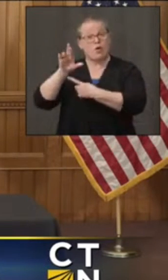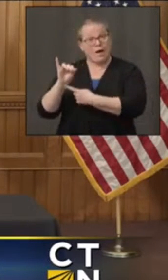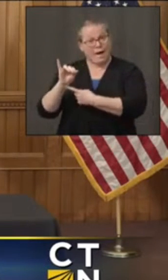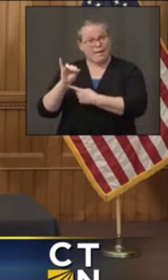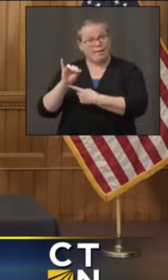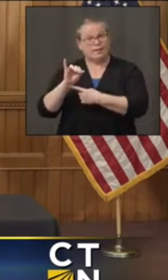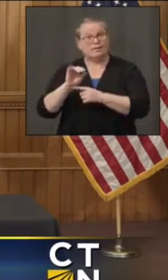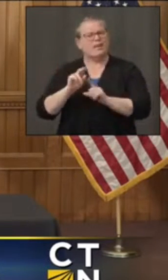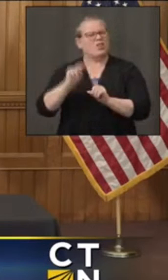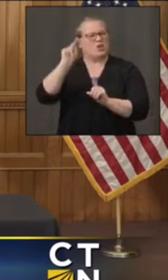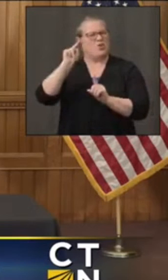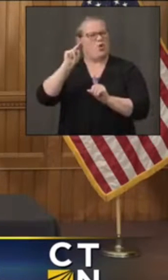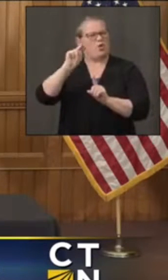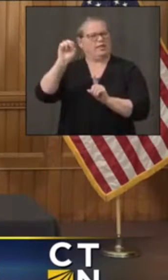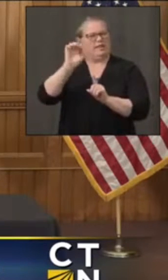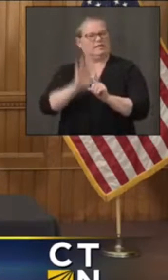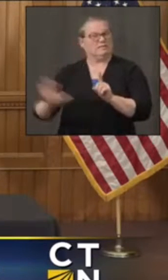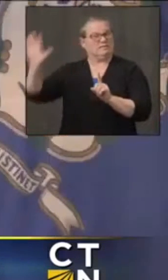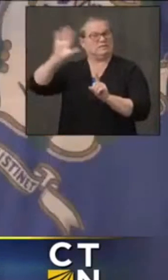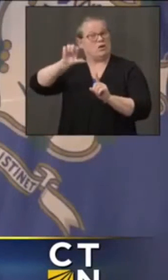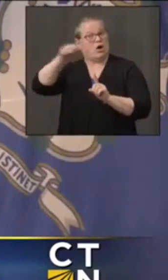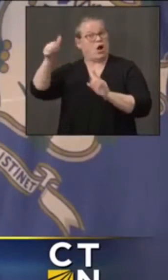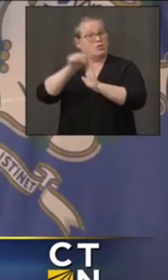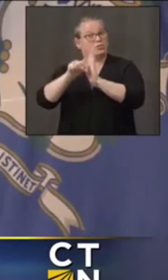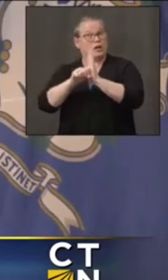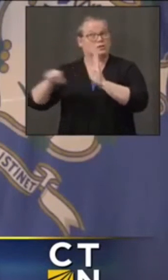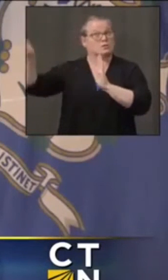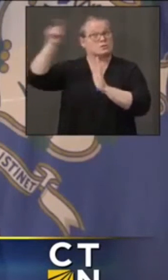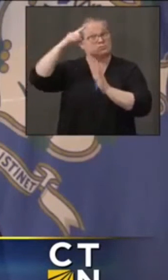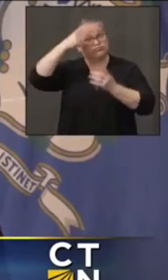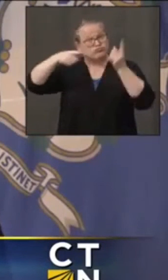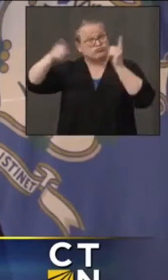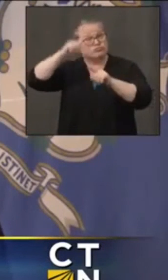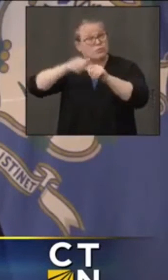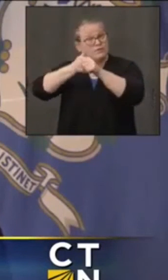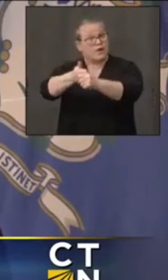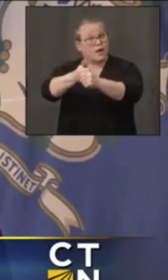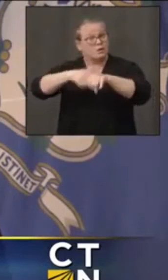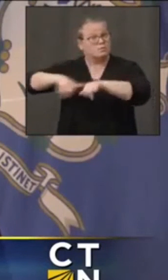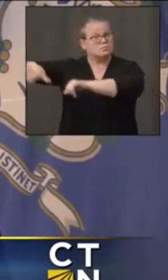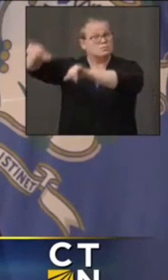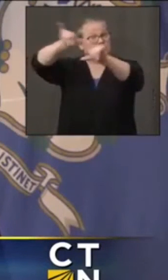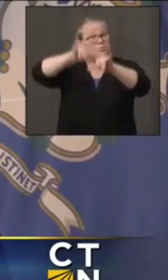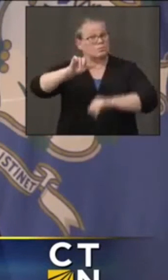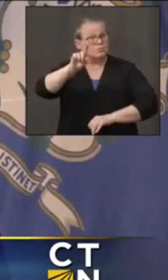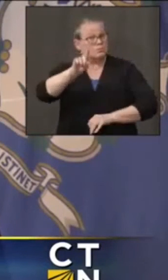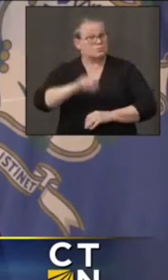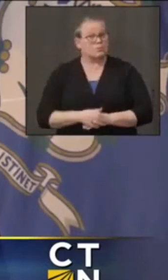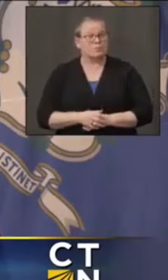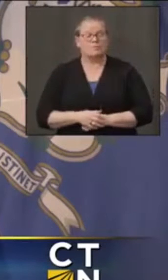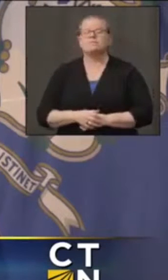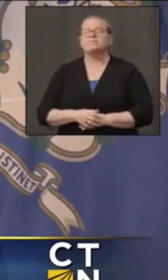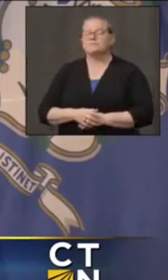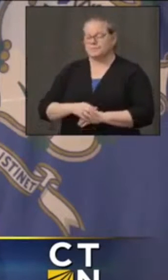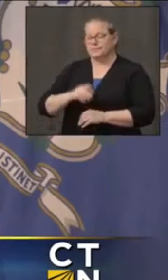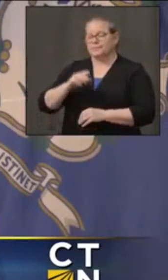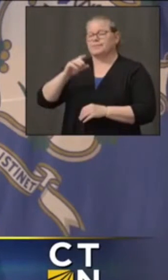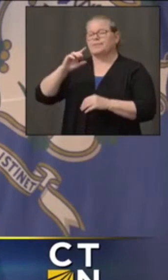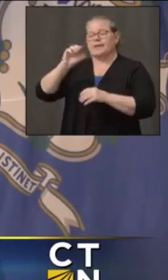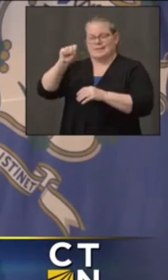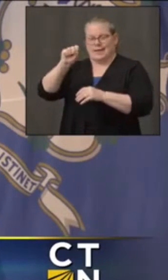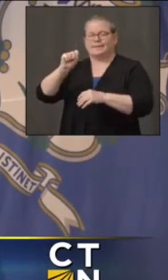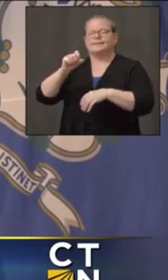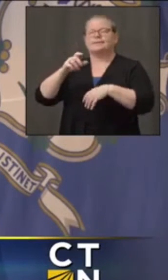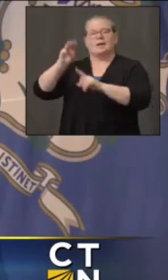had they agreed to this as well? Yes. So right now, this is very similar to what Massachusetts implemented a day or